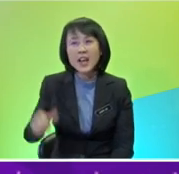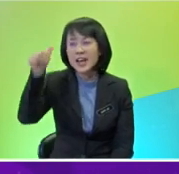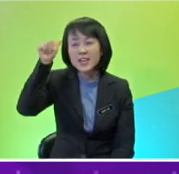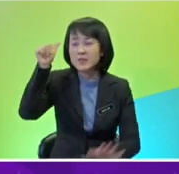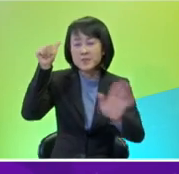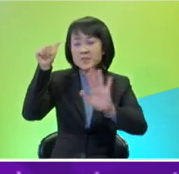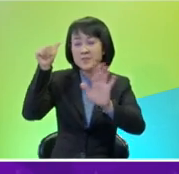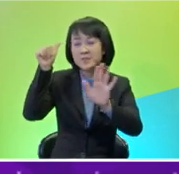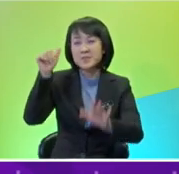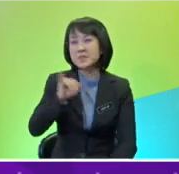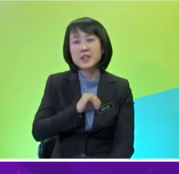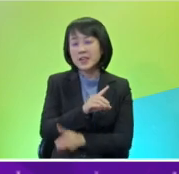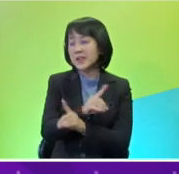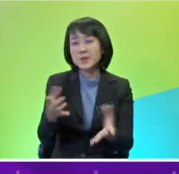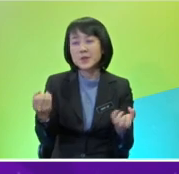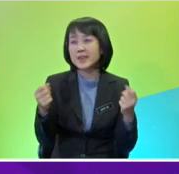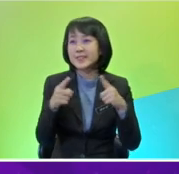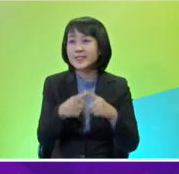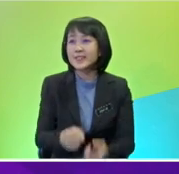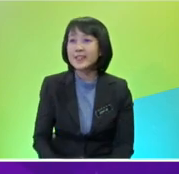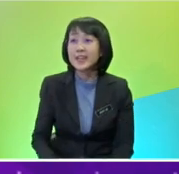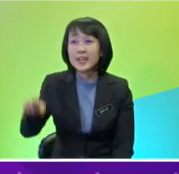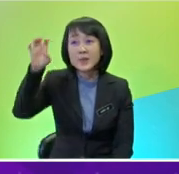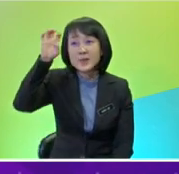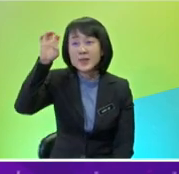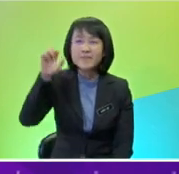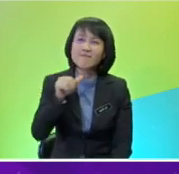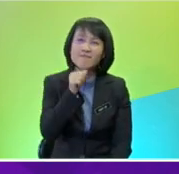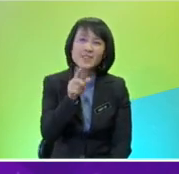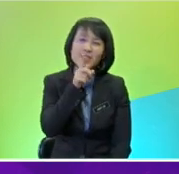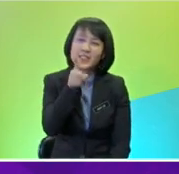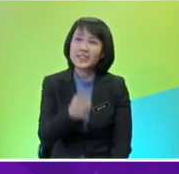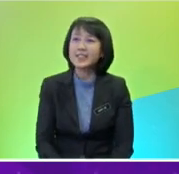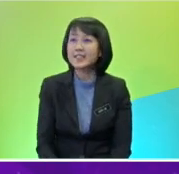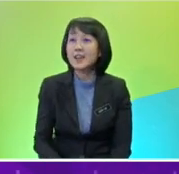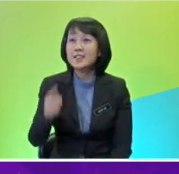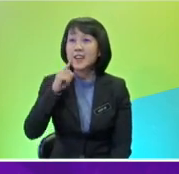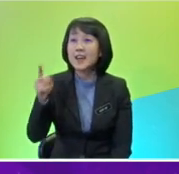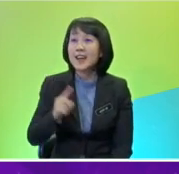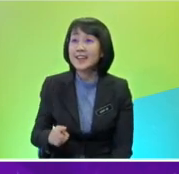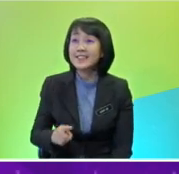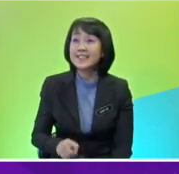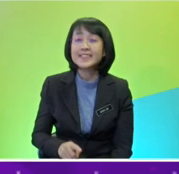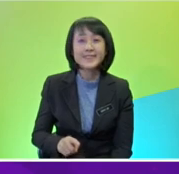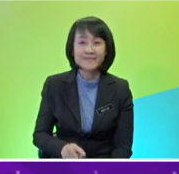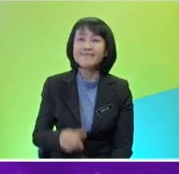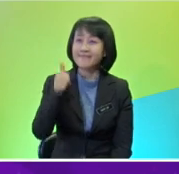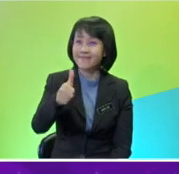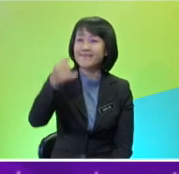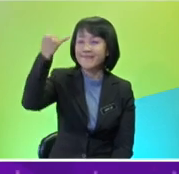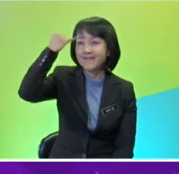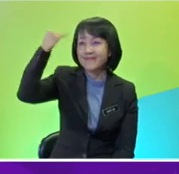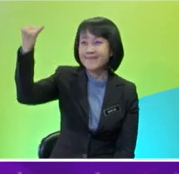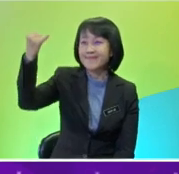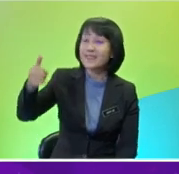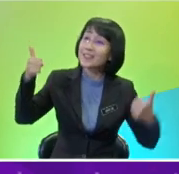Adam said, no, I don't want to. Emir said, I'm not sure. And Zara said, yes, a good idea. Good